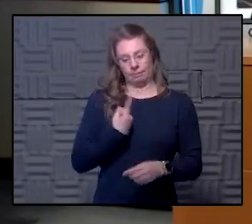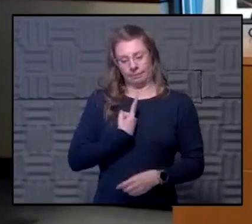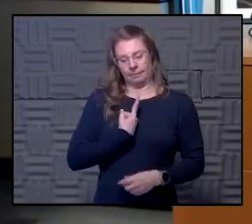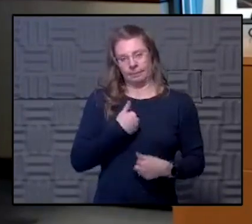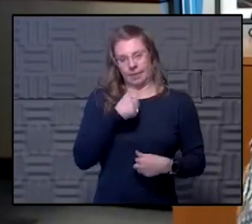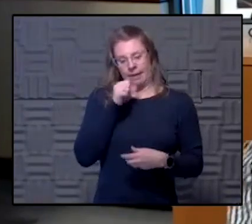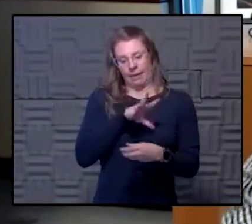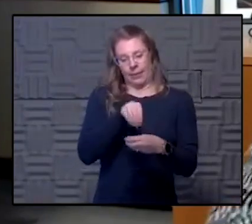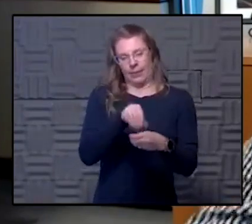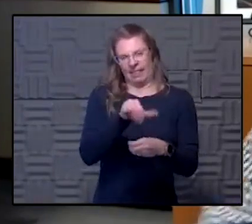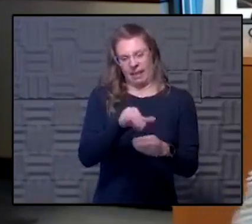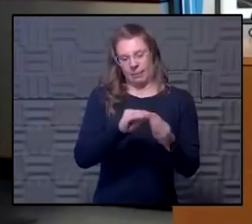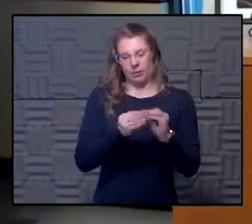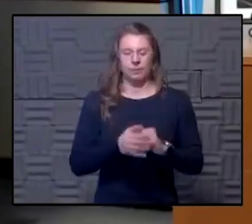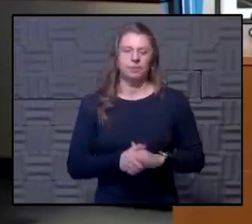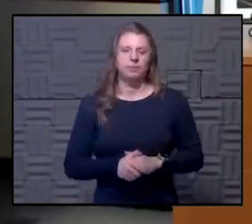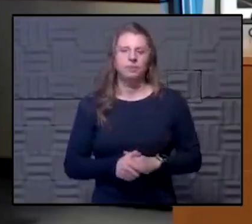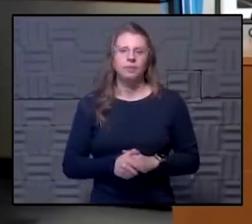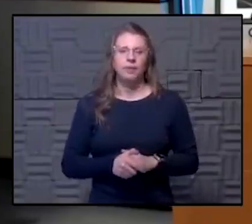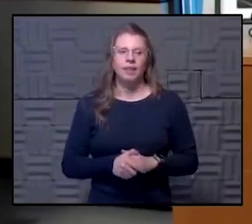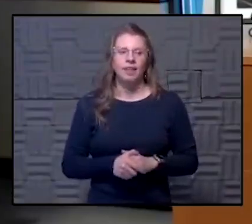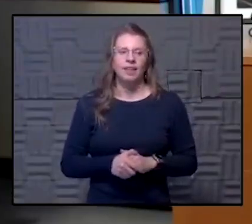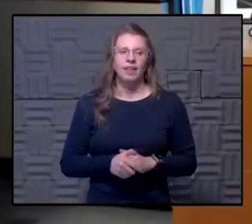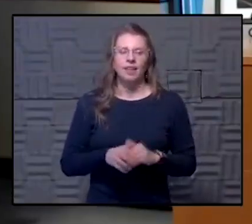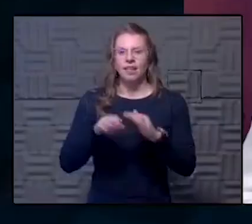But the 65 is catching up now.